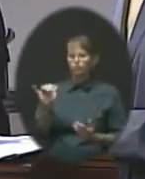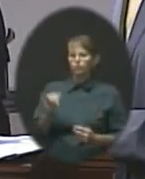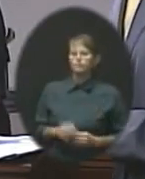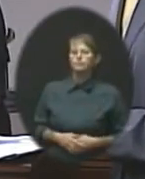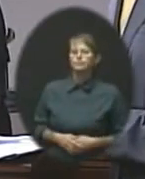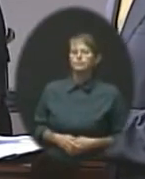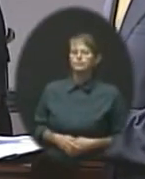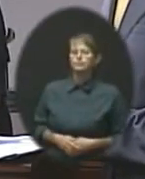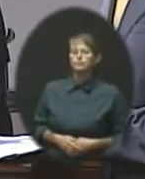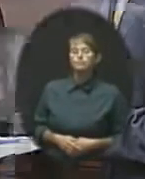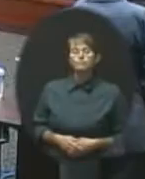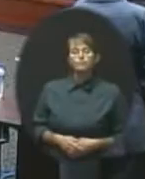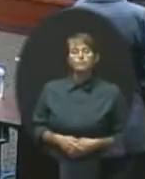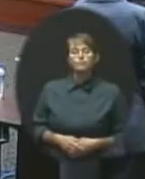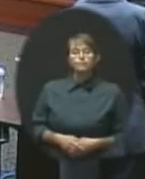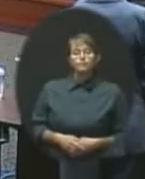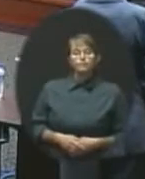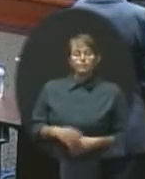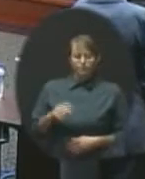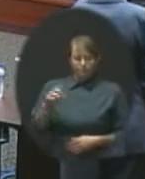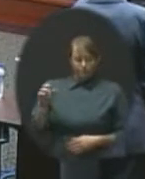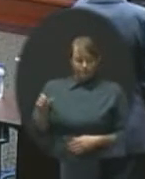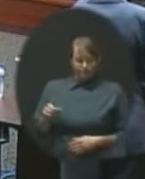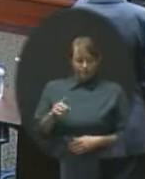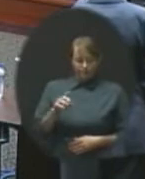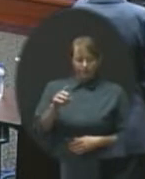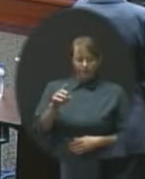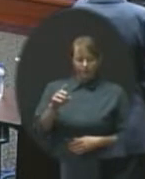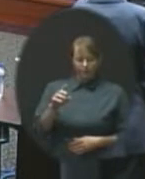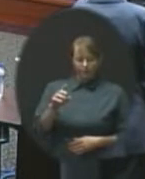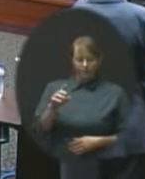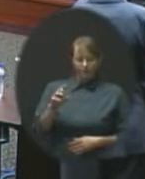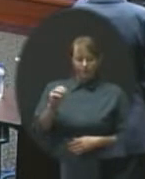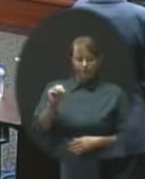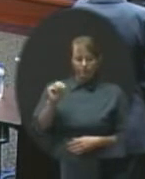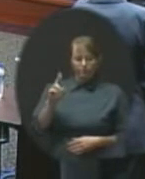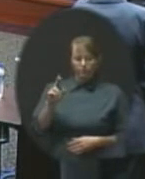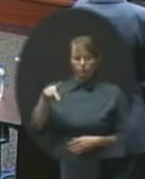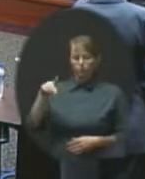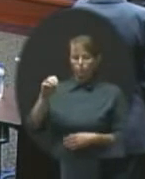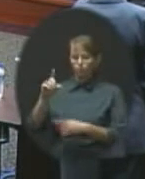I think a comment when you look at the targets, it's easy for